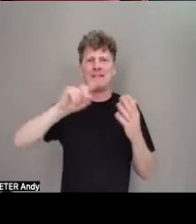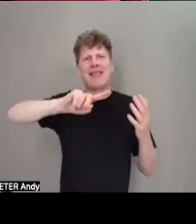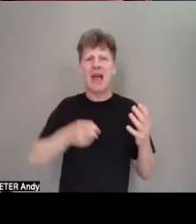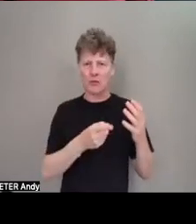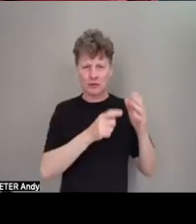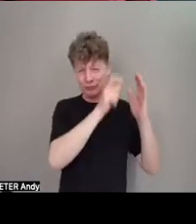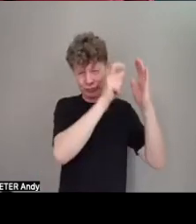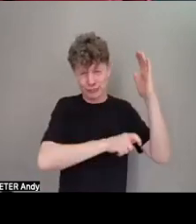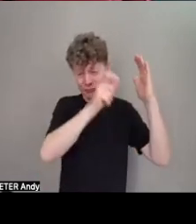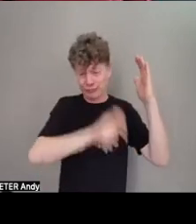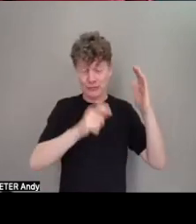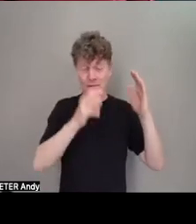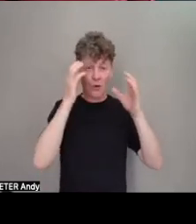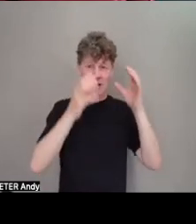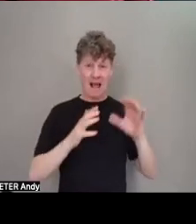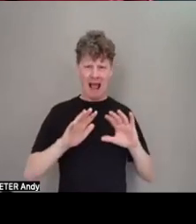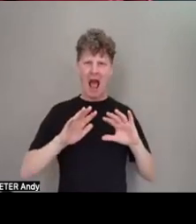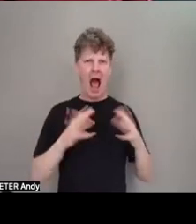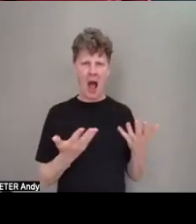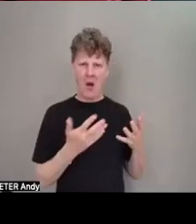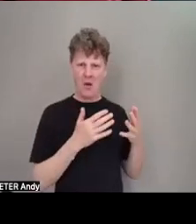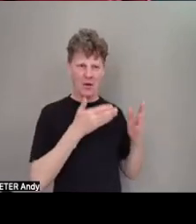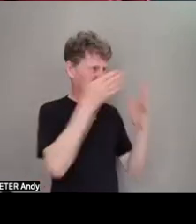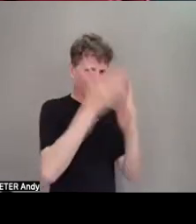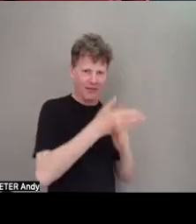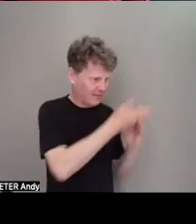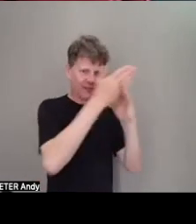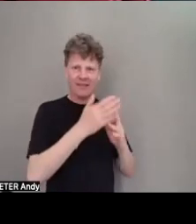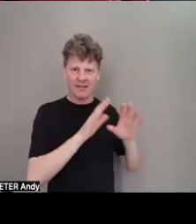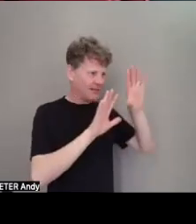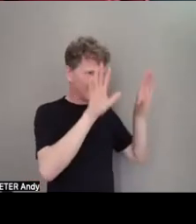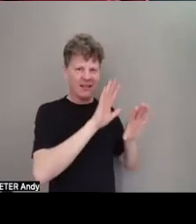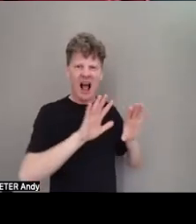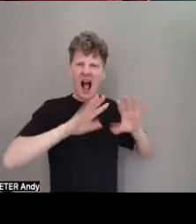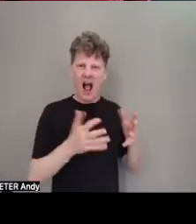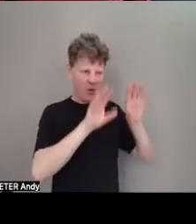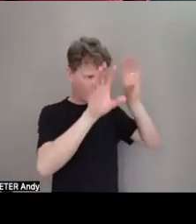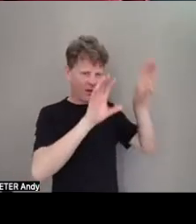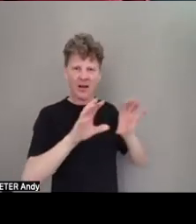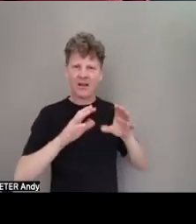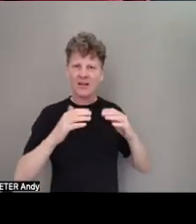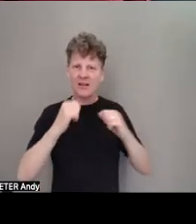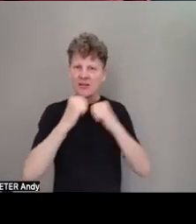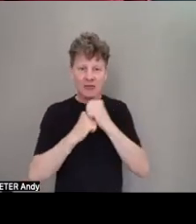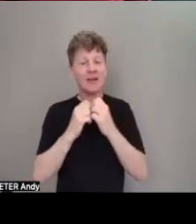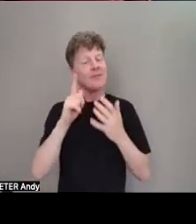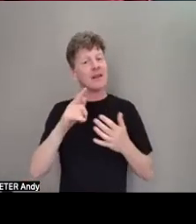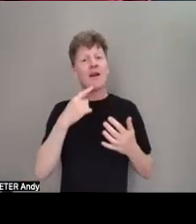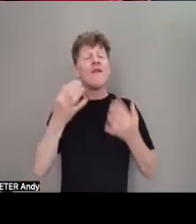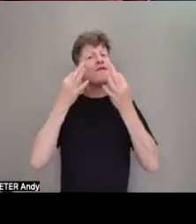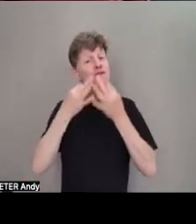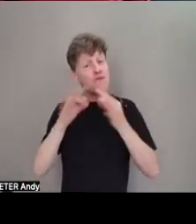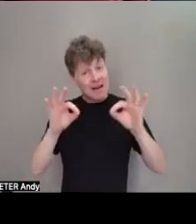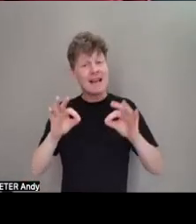reliable way to tap into how those concepts are organized is through a free semantic association